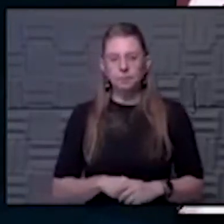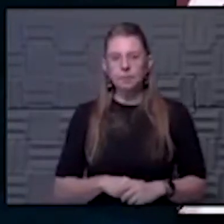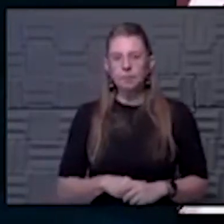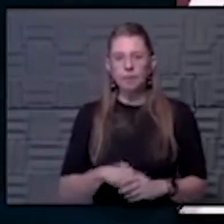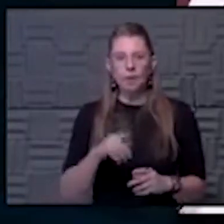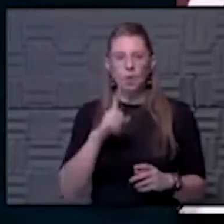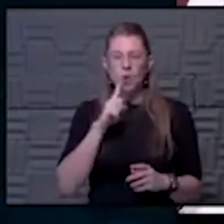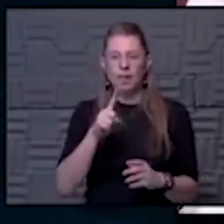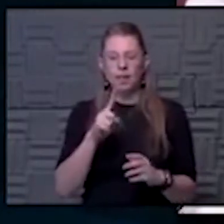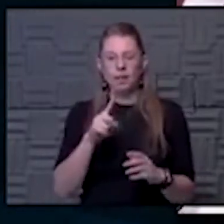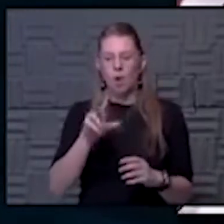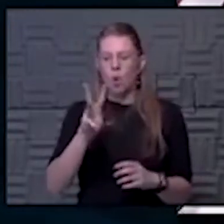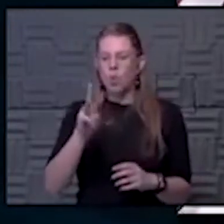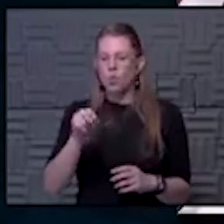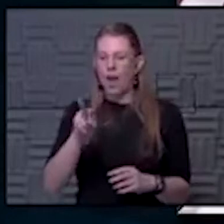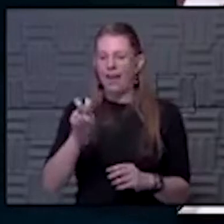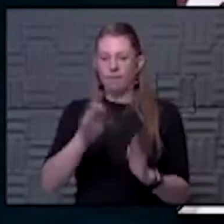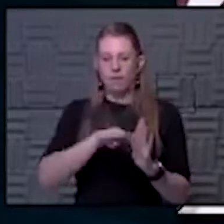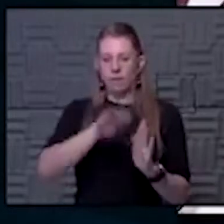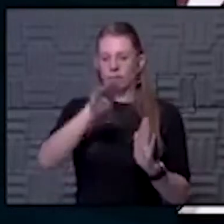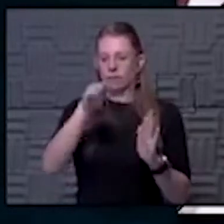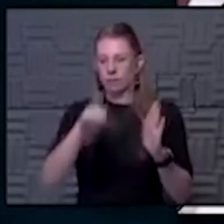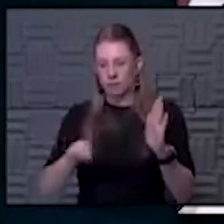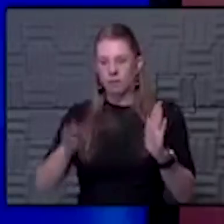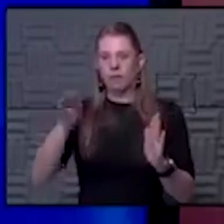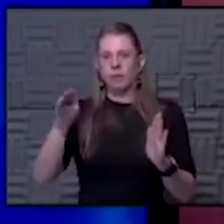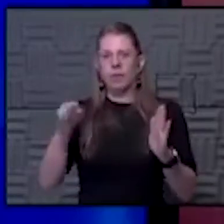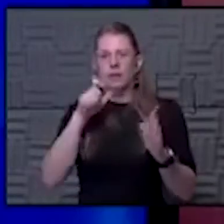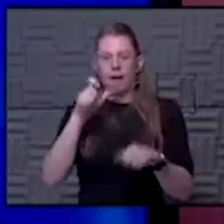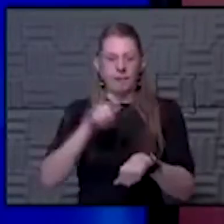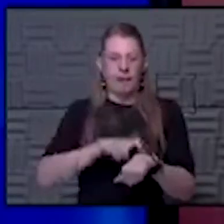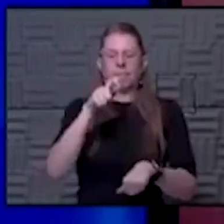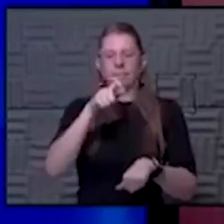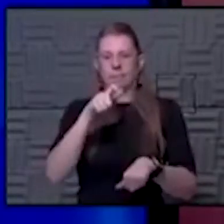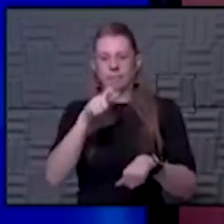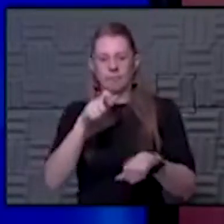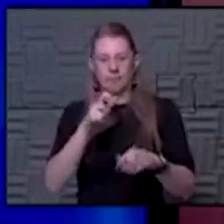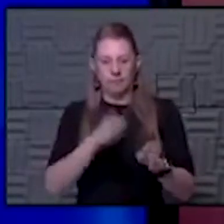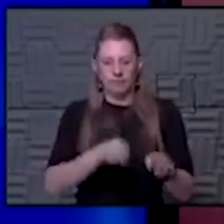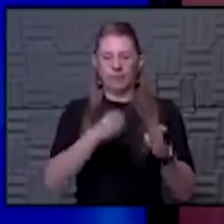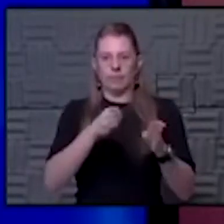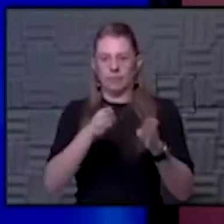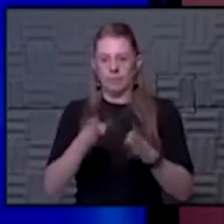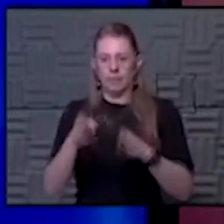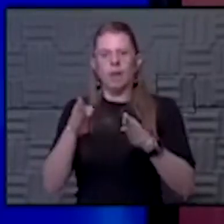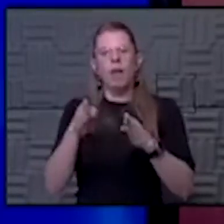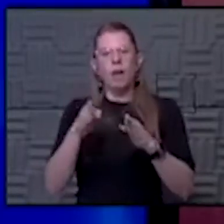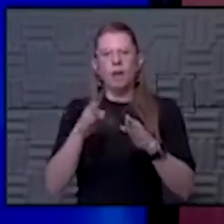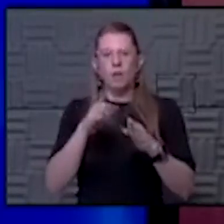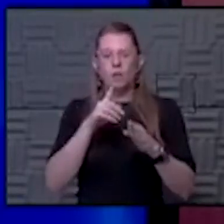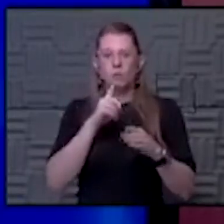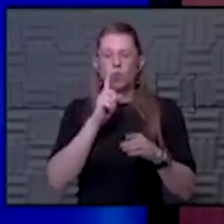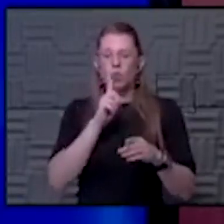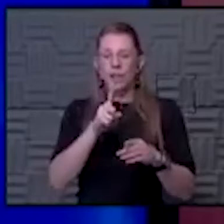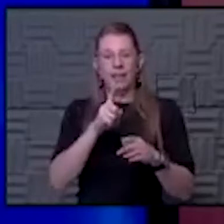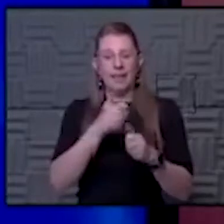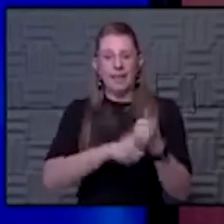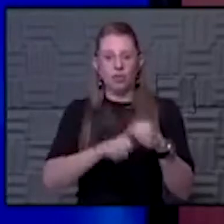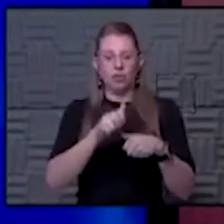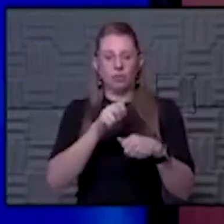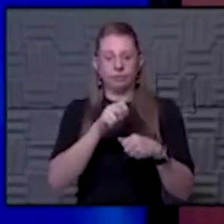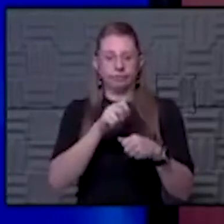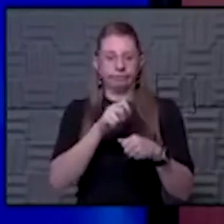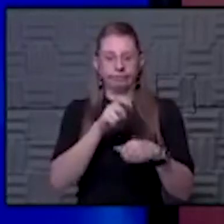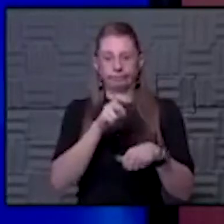of impacts. It's not any single one point in time, because the dissemination of the spread continues with that ripple effect. So I think we're already seeing